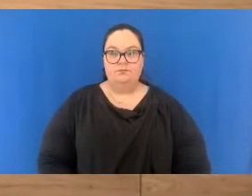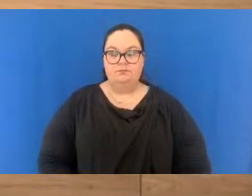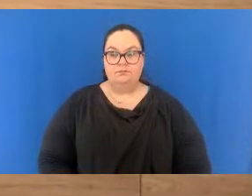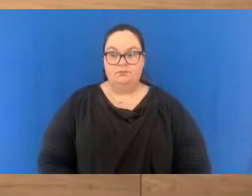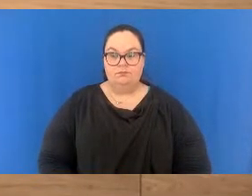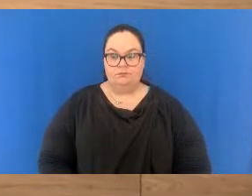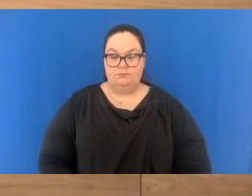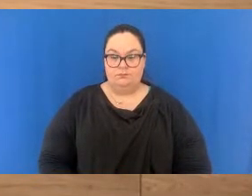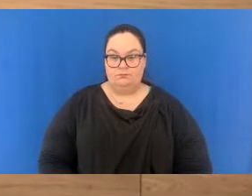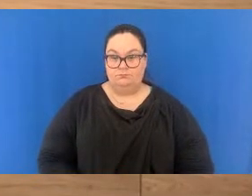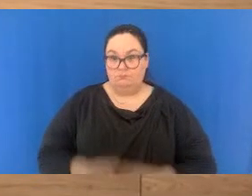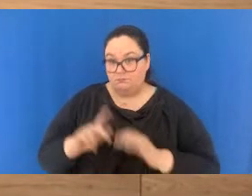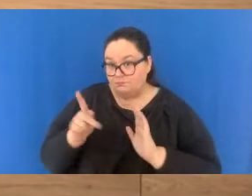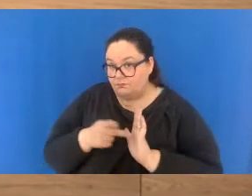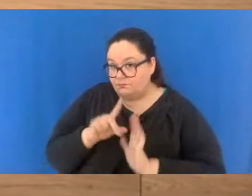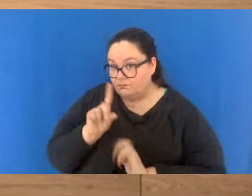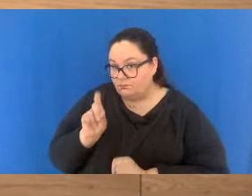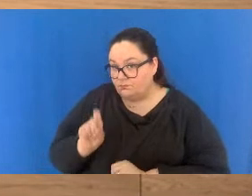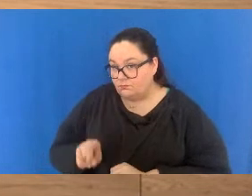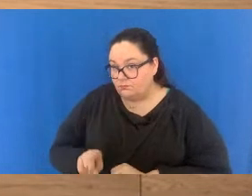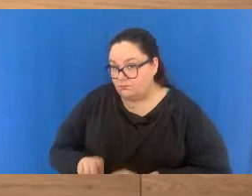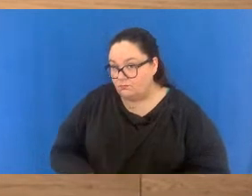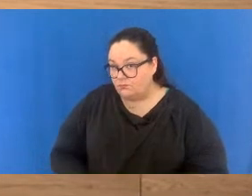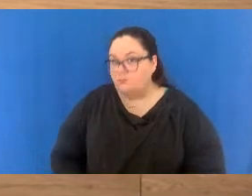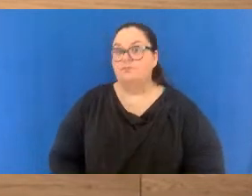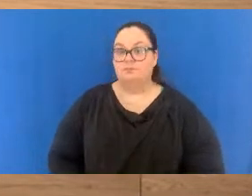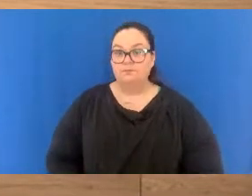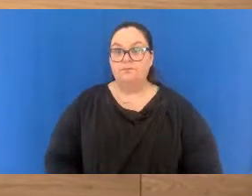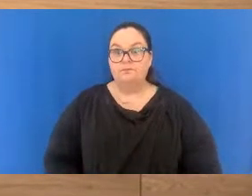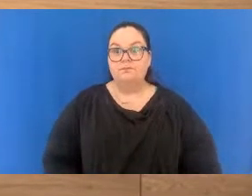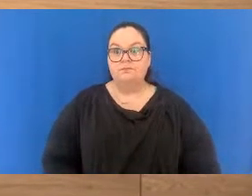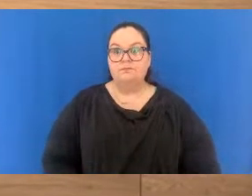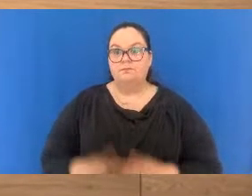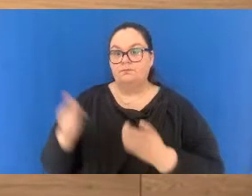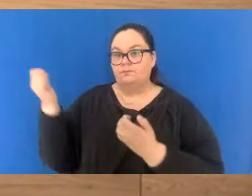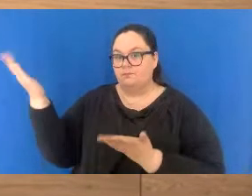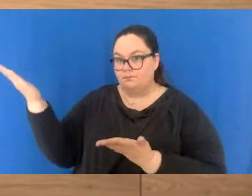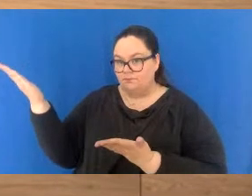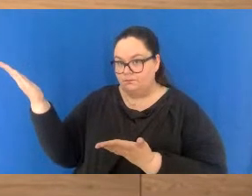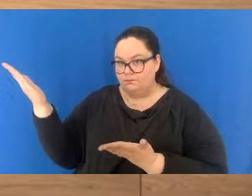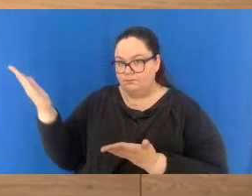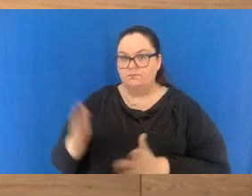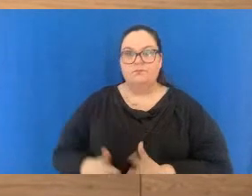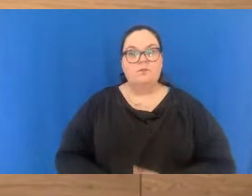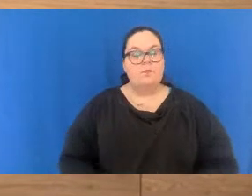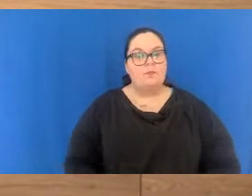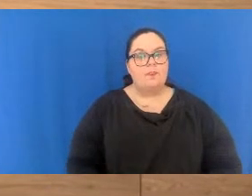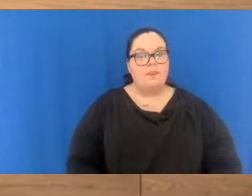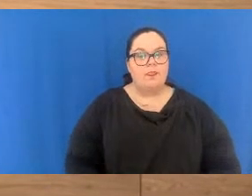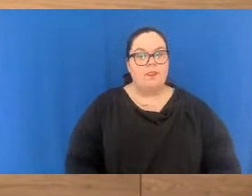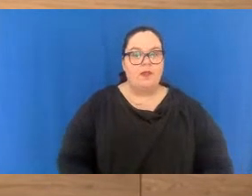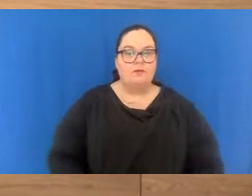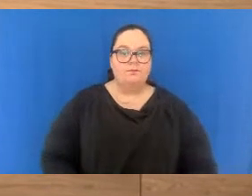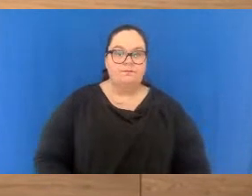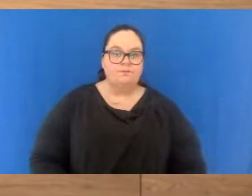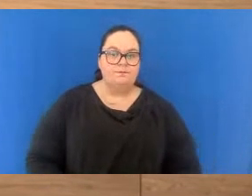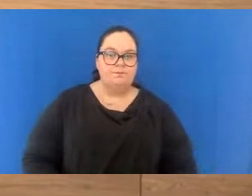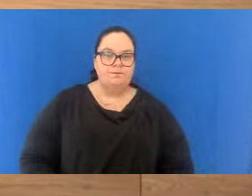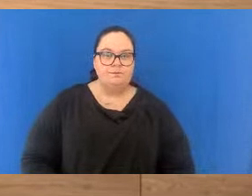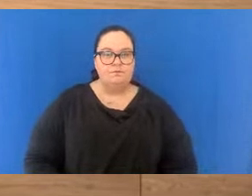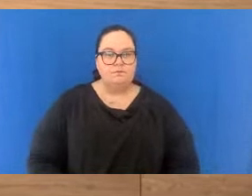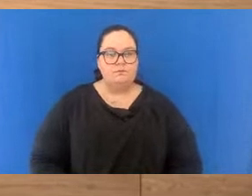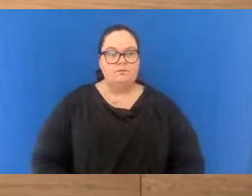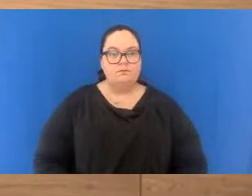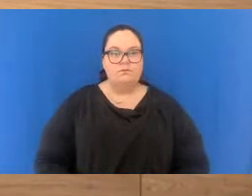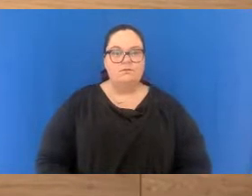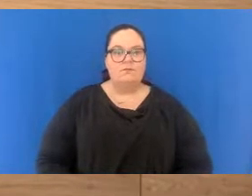Moore, do you have a follow-up? I do, and it's for Dr. Russell again. I'm wondering what you can tell us about the suspected